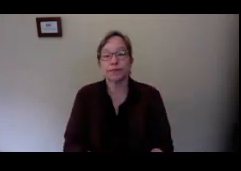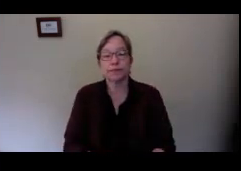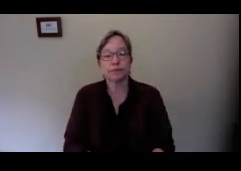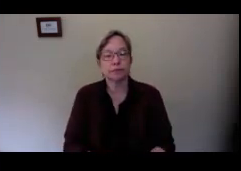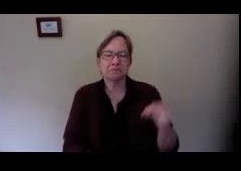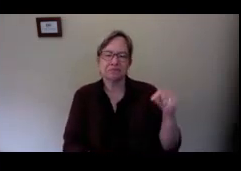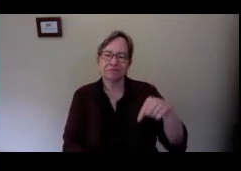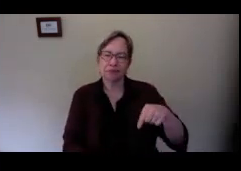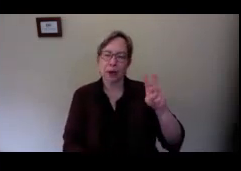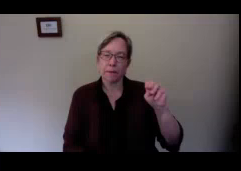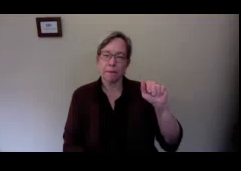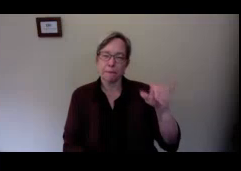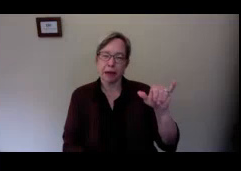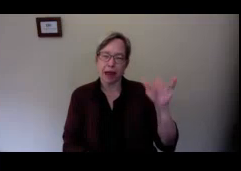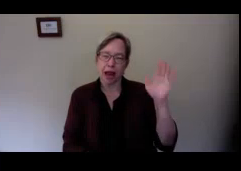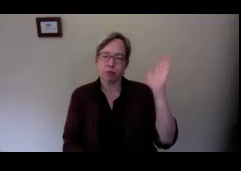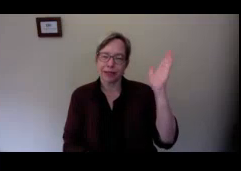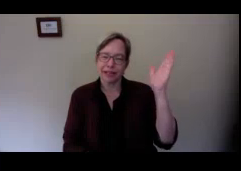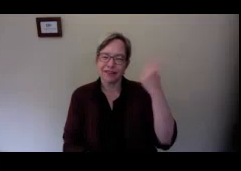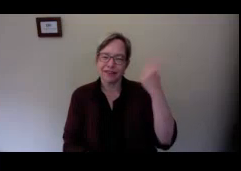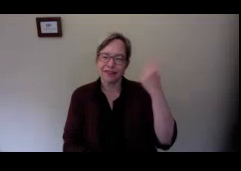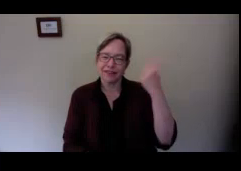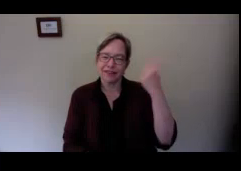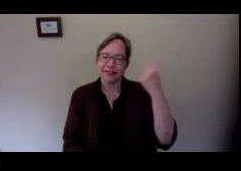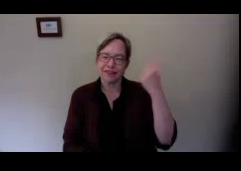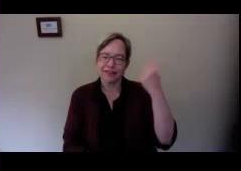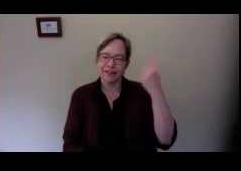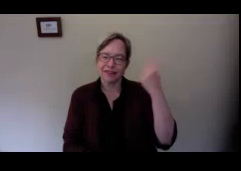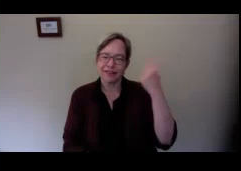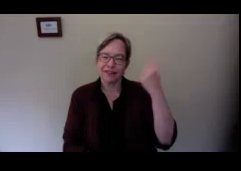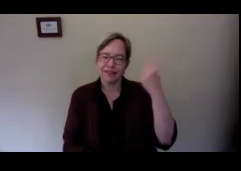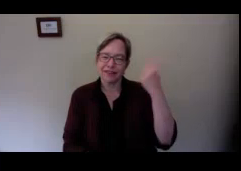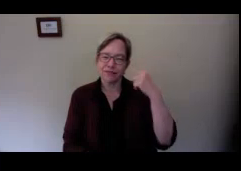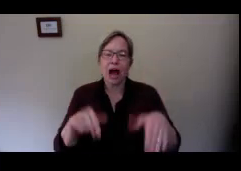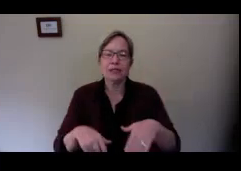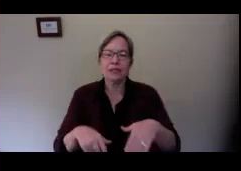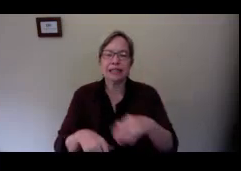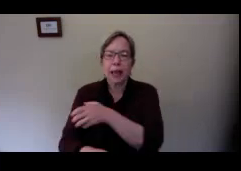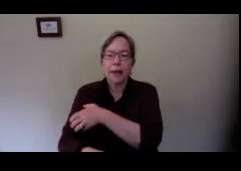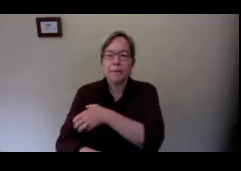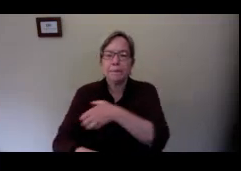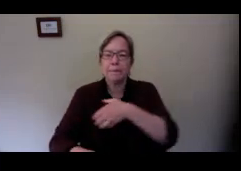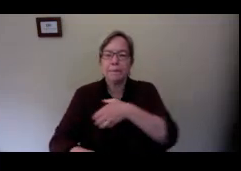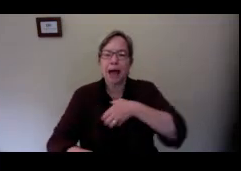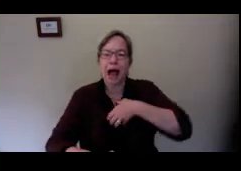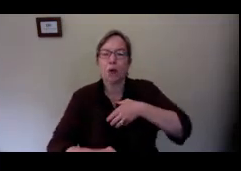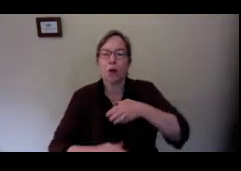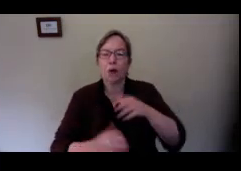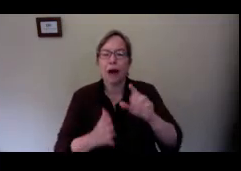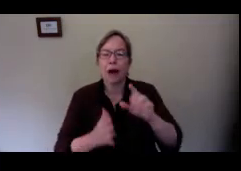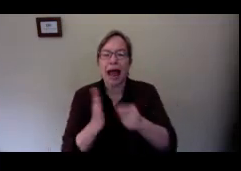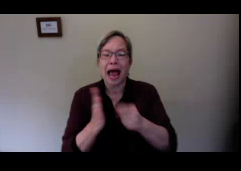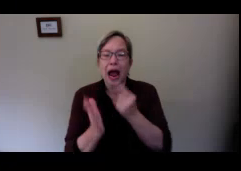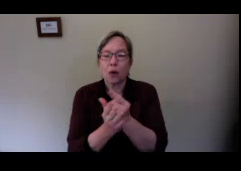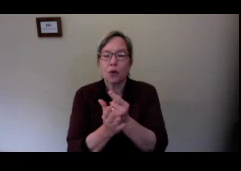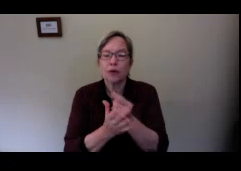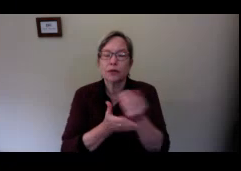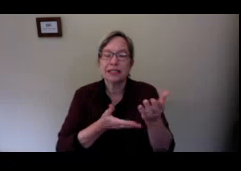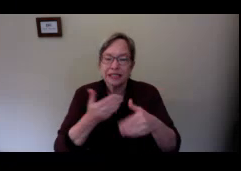May presentation of our monthly Fair Housing and Power Hour series. and we're proud to bring this important